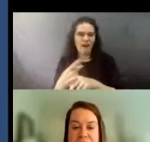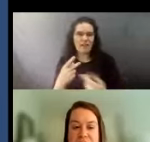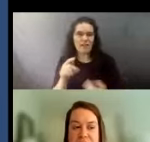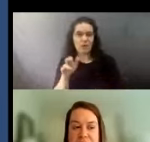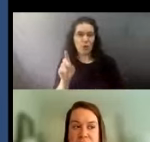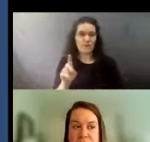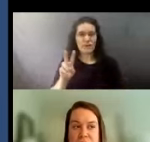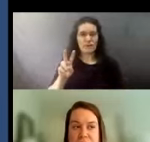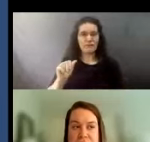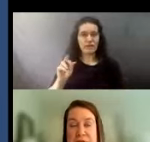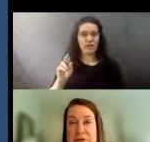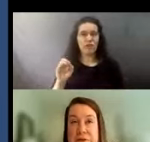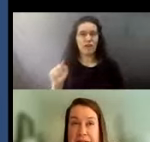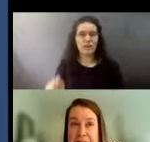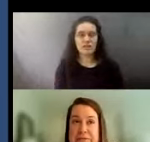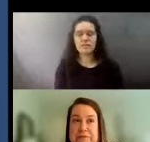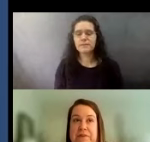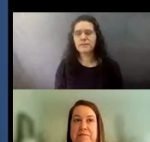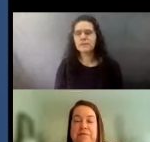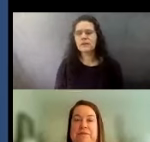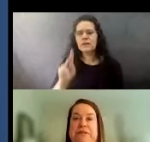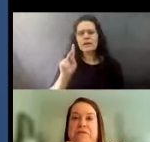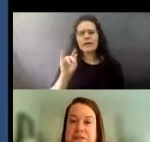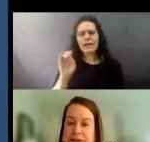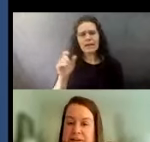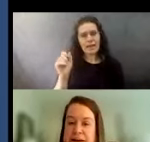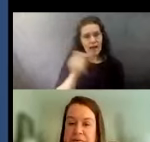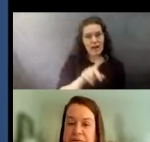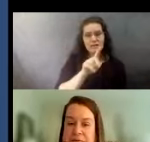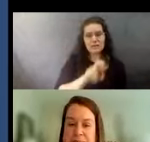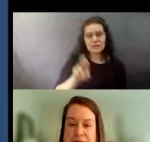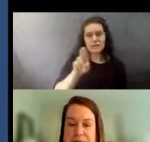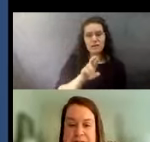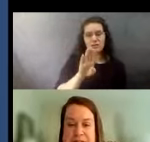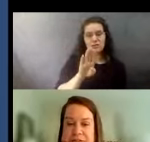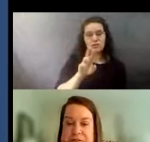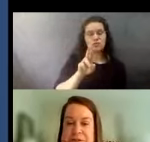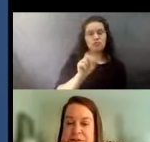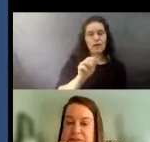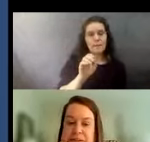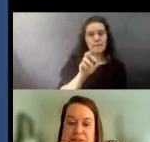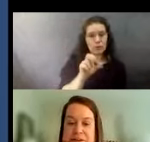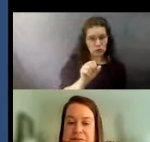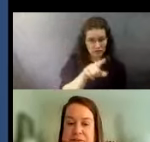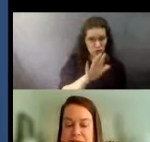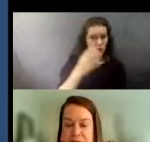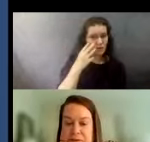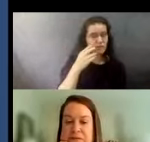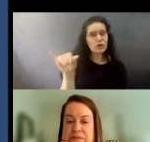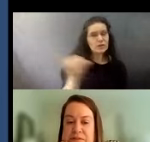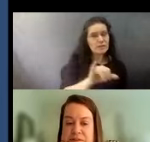you agree with that sort of perspective, or does it align with what maybe your patients are experiencing or sharing with